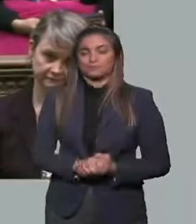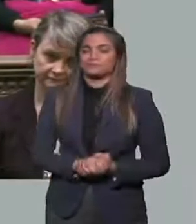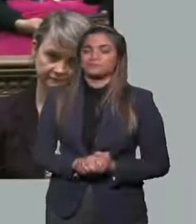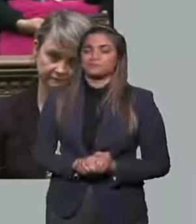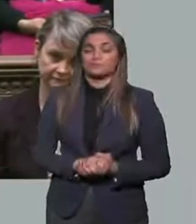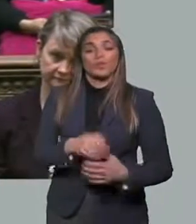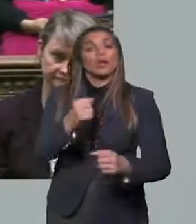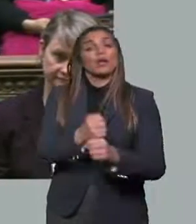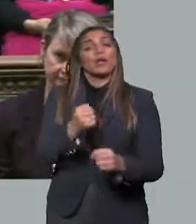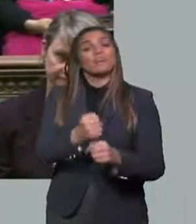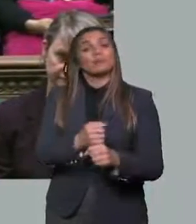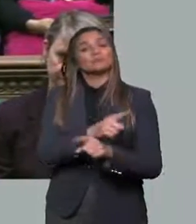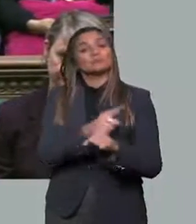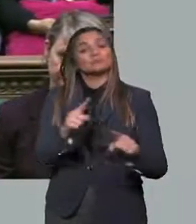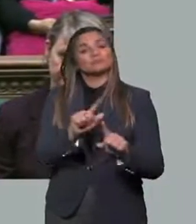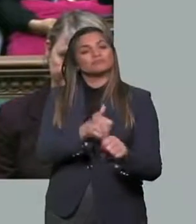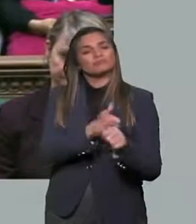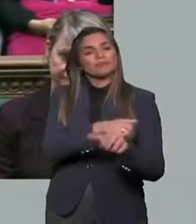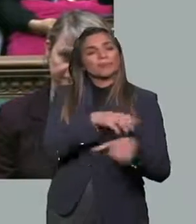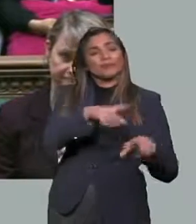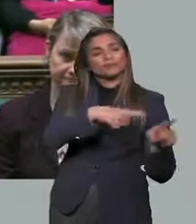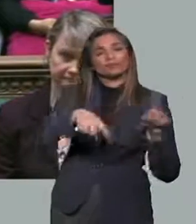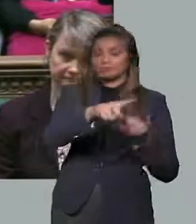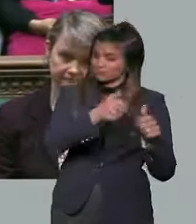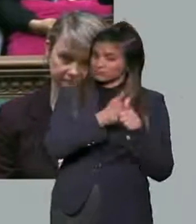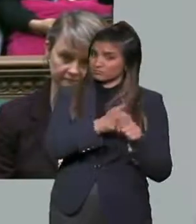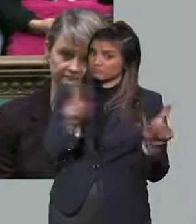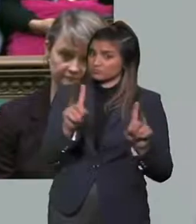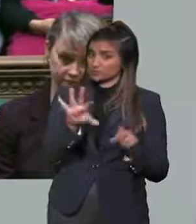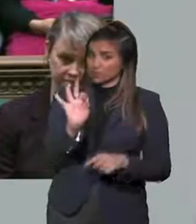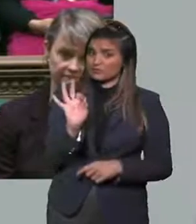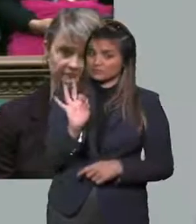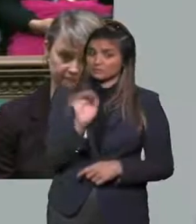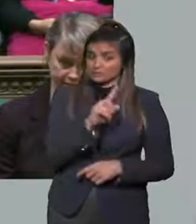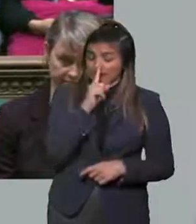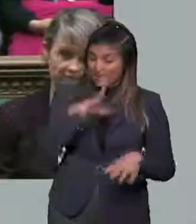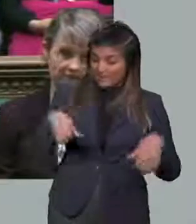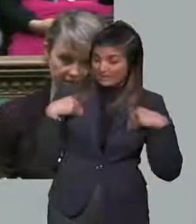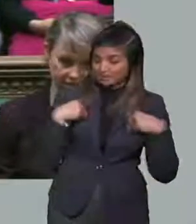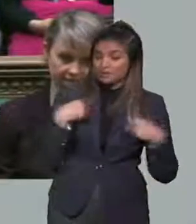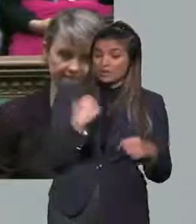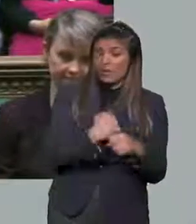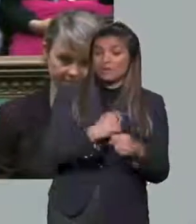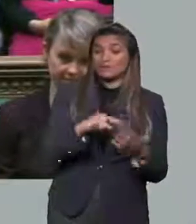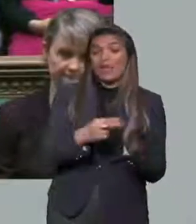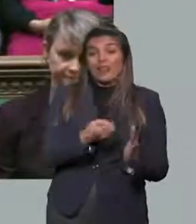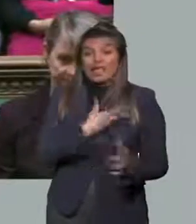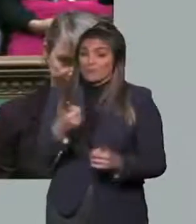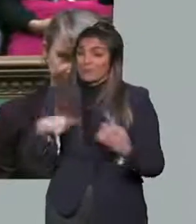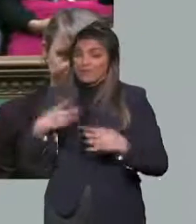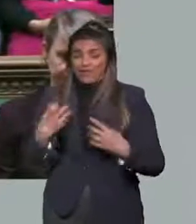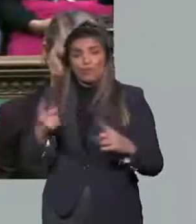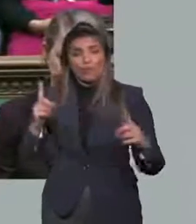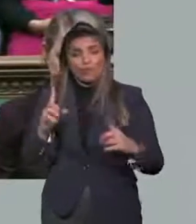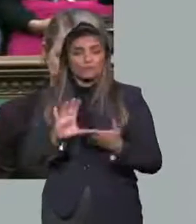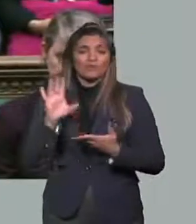have a choice. They could accept Labour's plan to save working families hundreds of pounds on bills funded with a